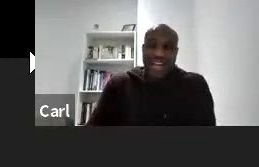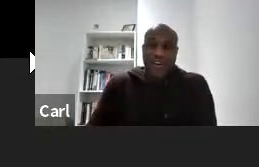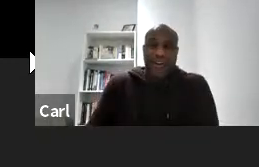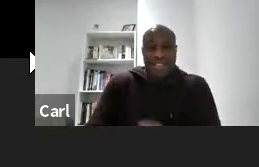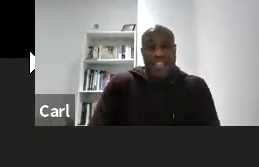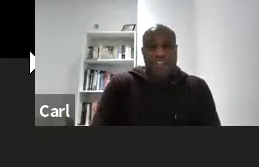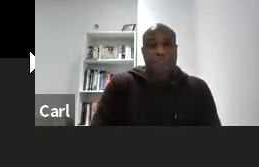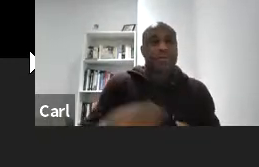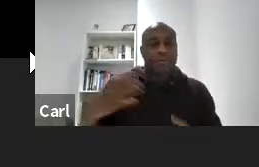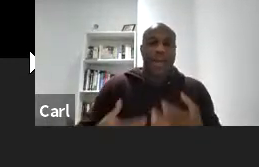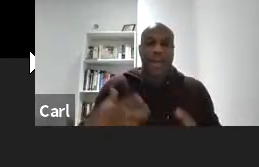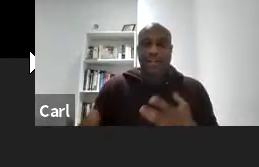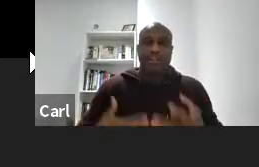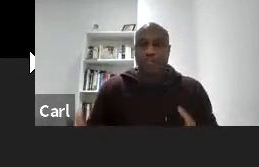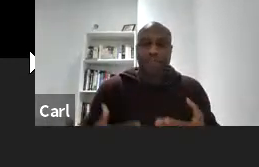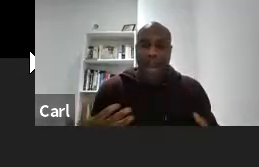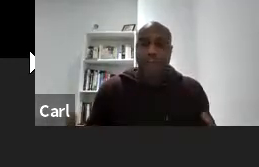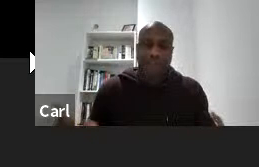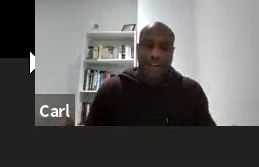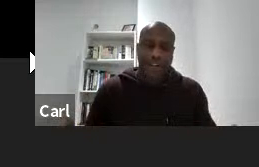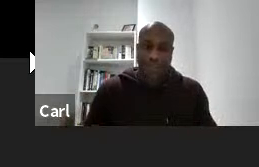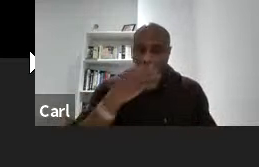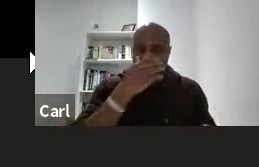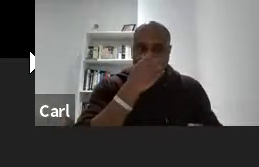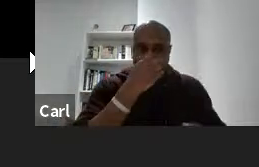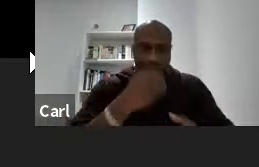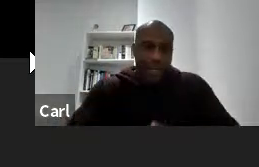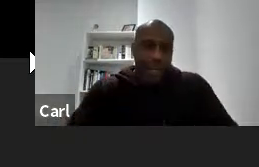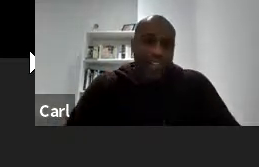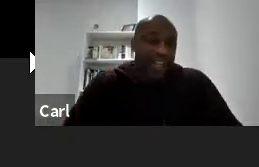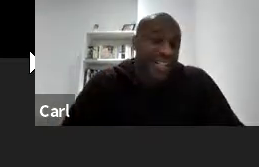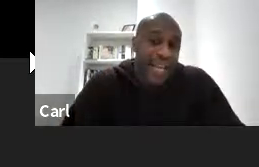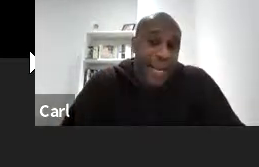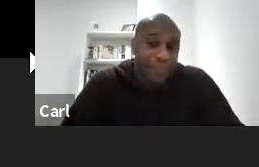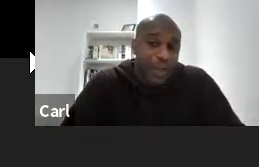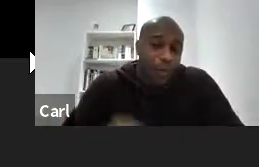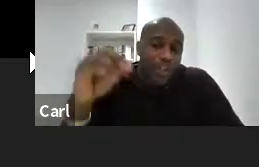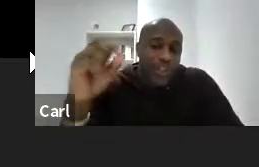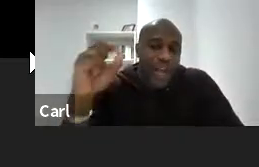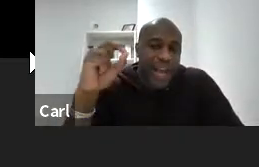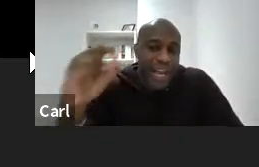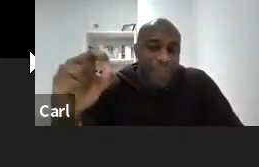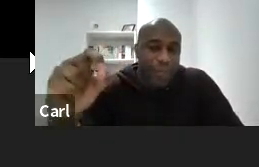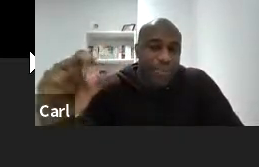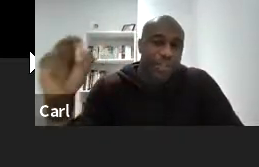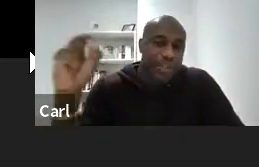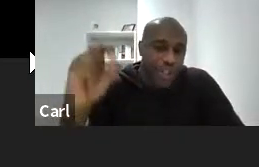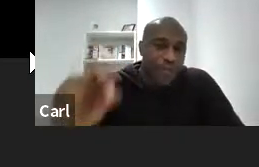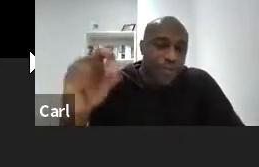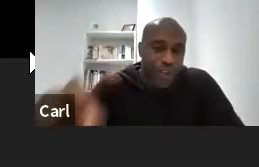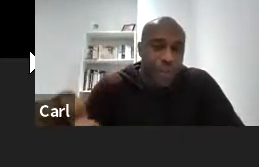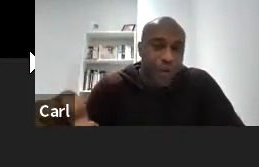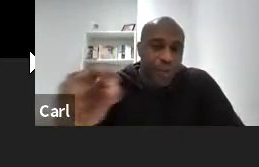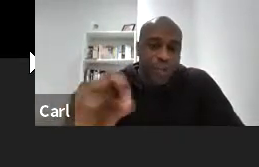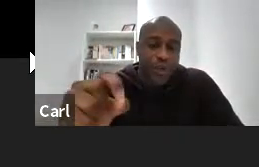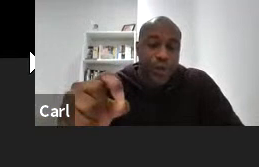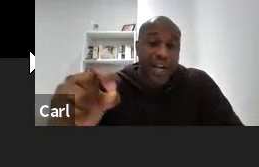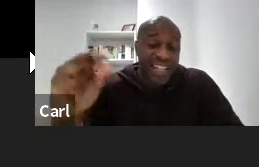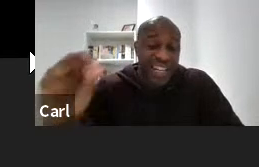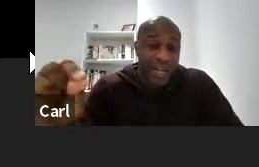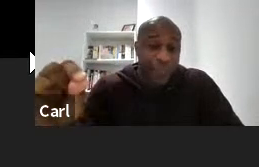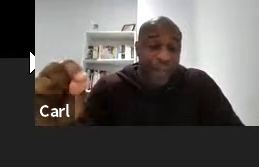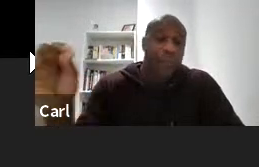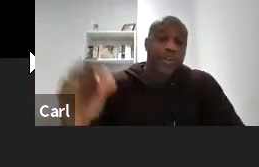than Excel itself, but also has a lot of powerful features behind it. And as I said, once you are able to show someone